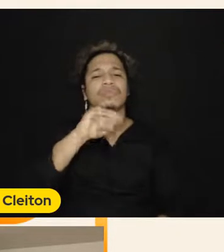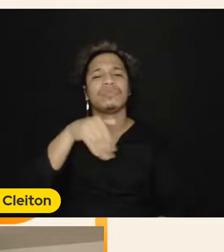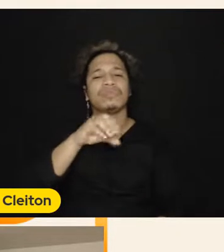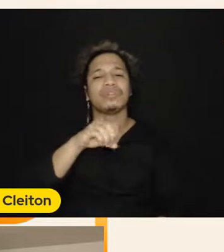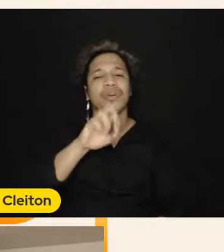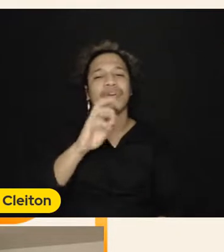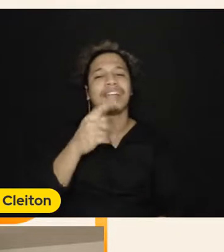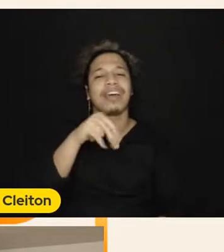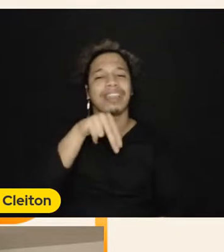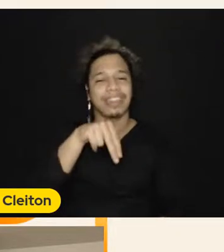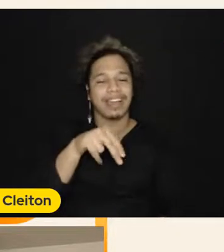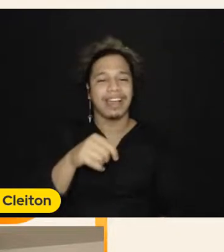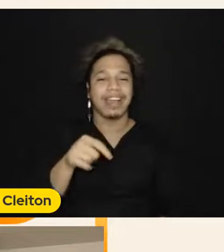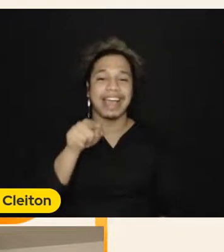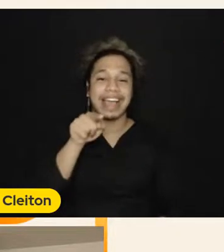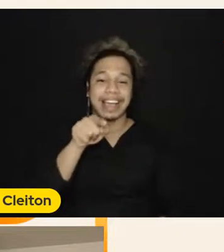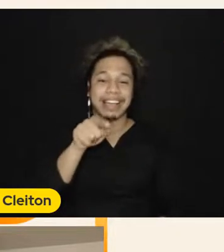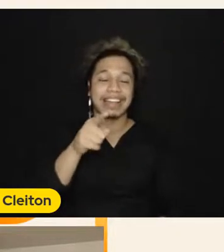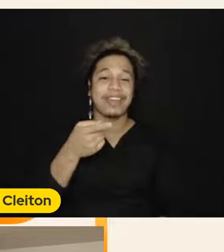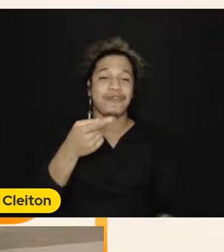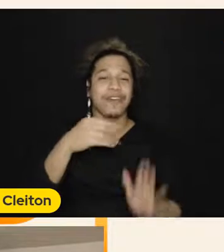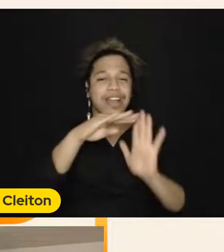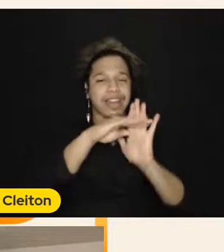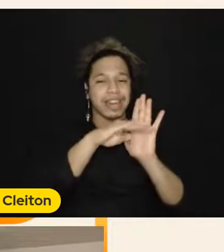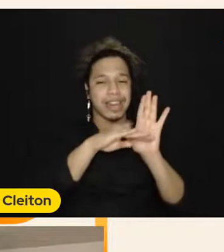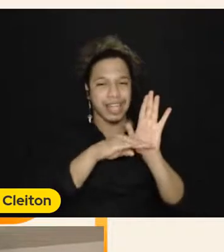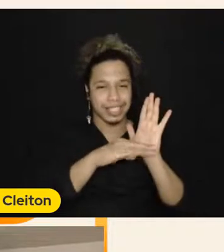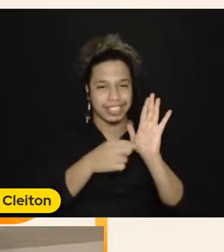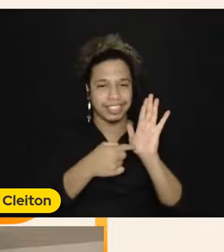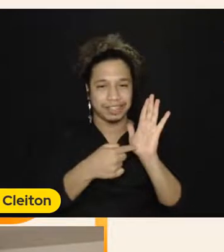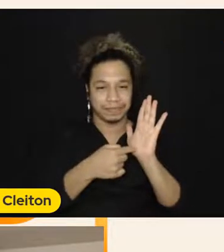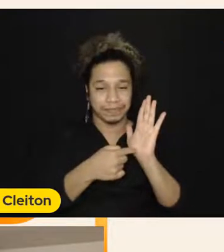make a list for us, if you could, of course.